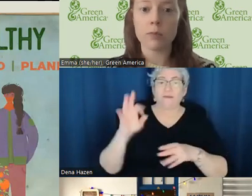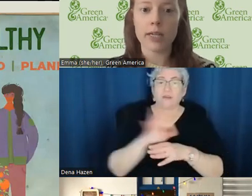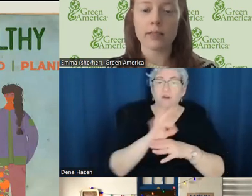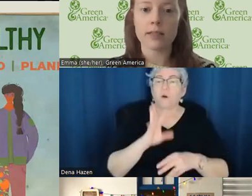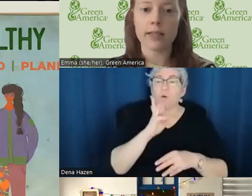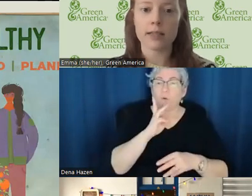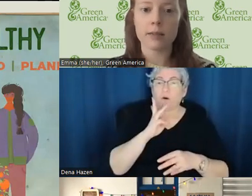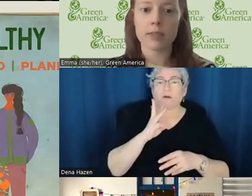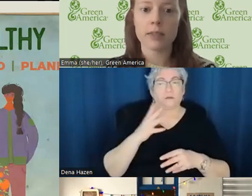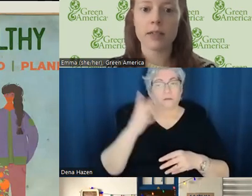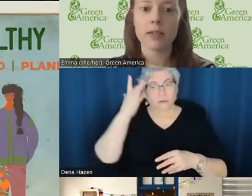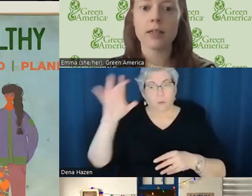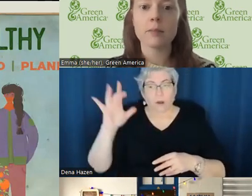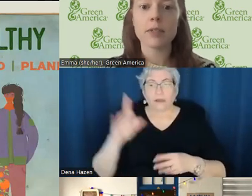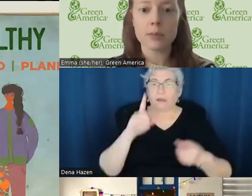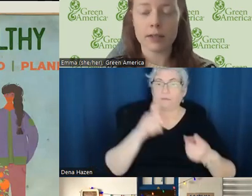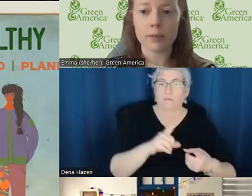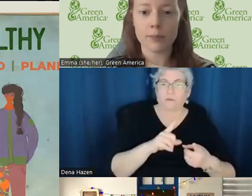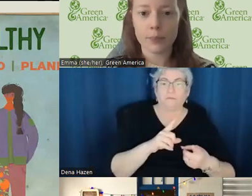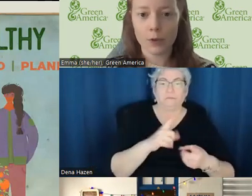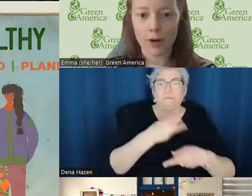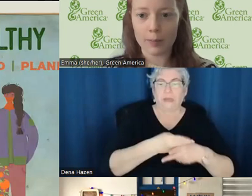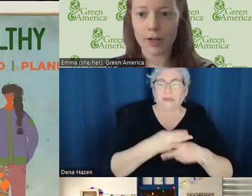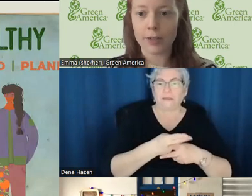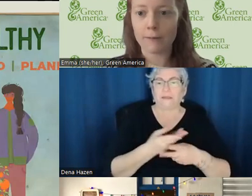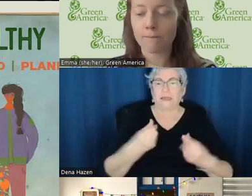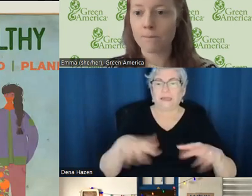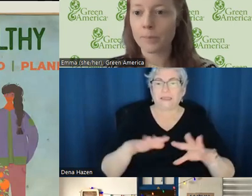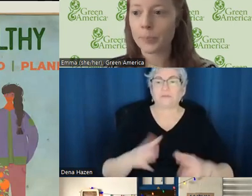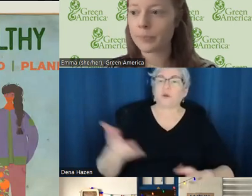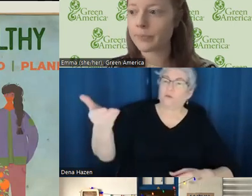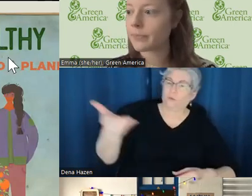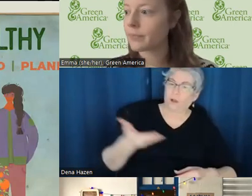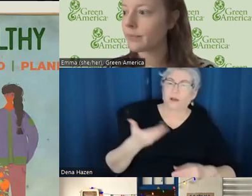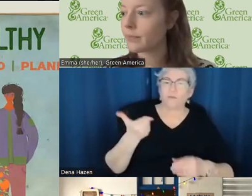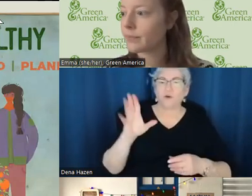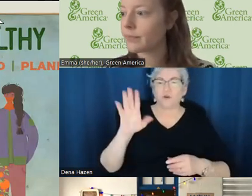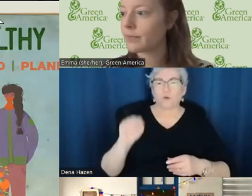and low-maintenance landscapes. Please welcome Graham Gardner.